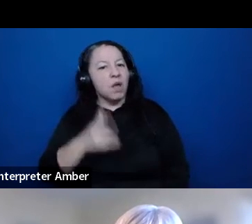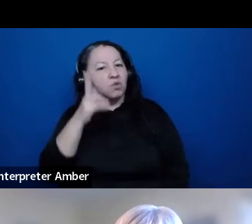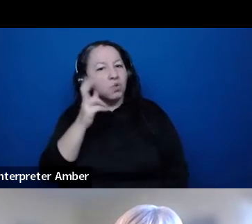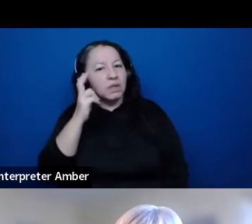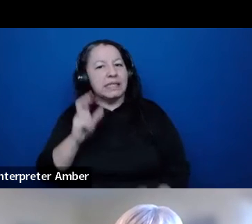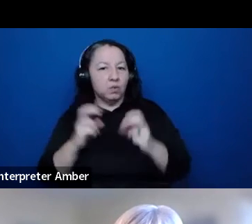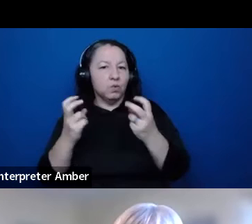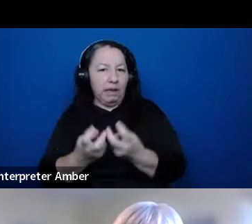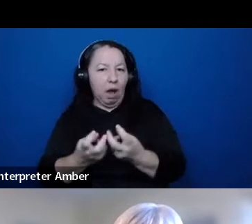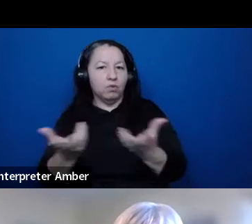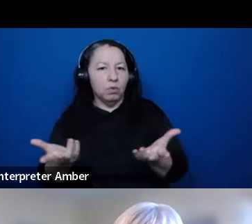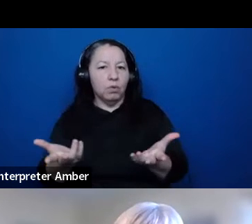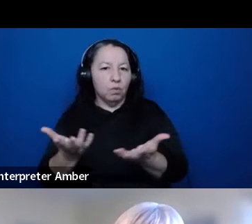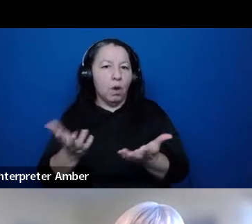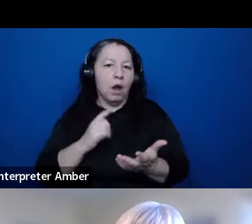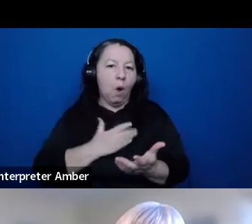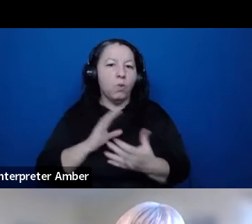saying.